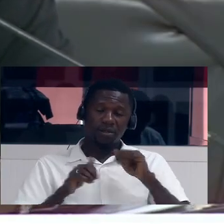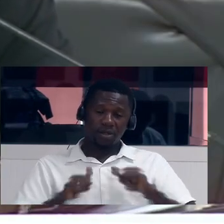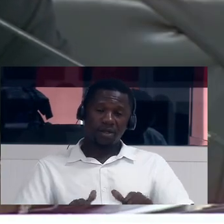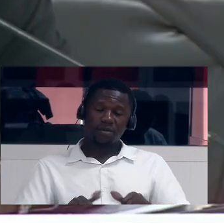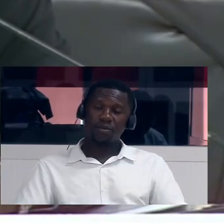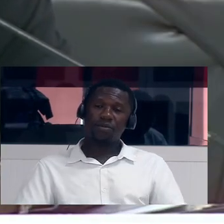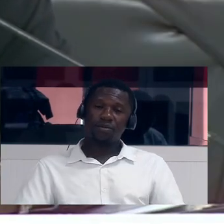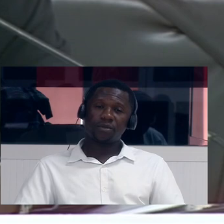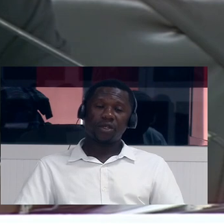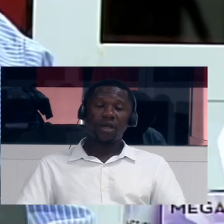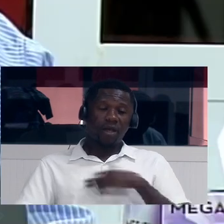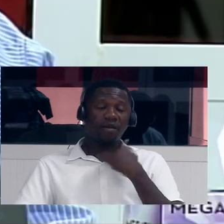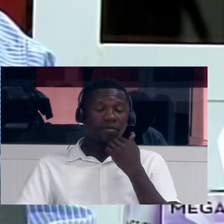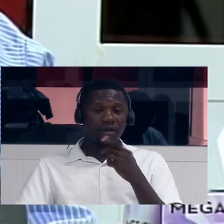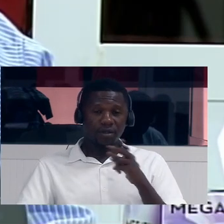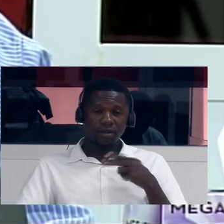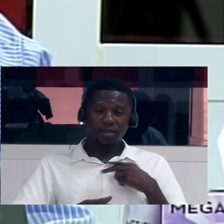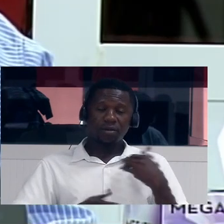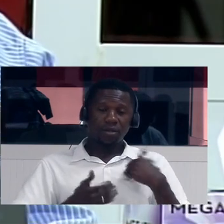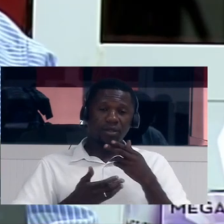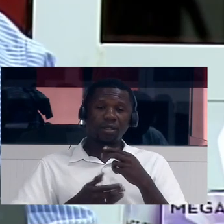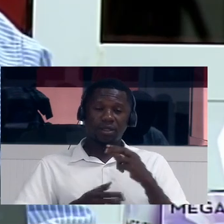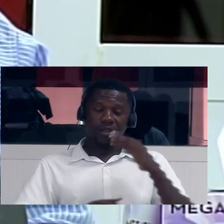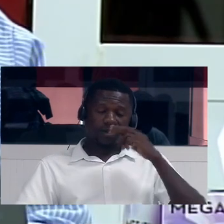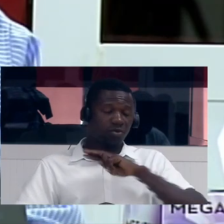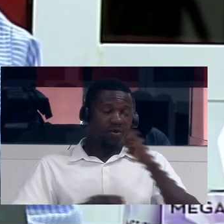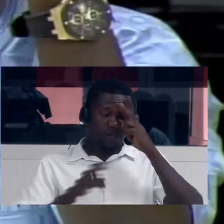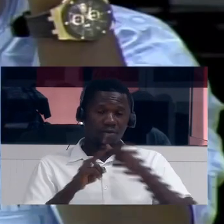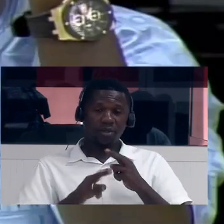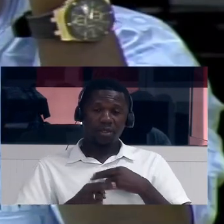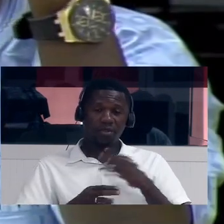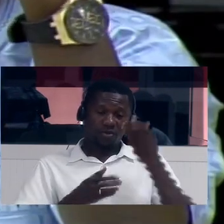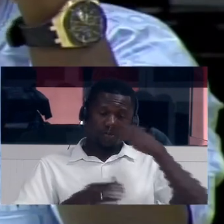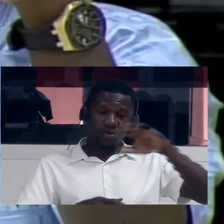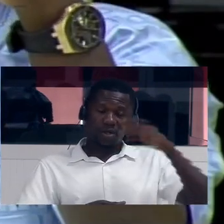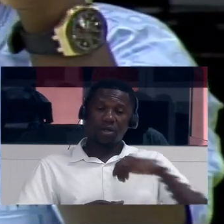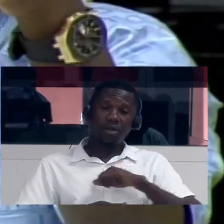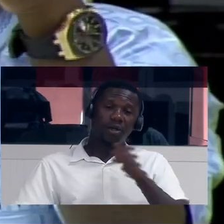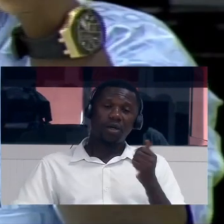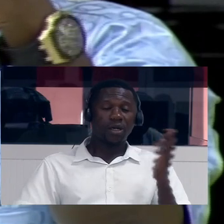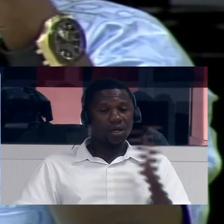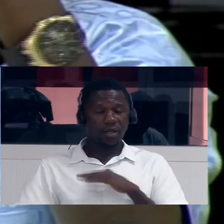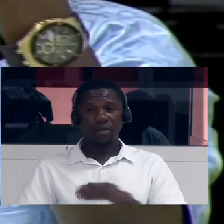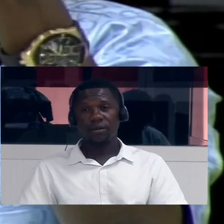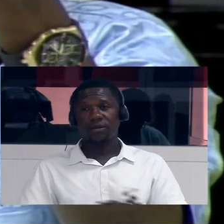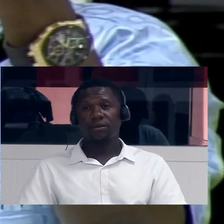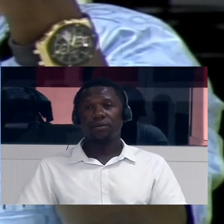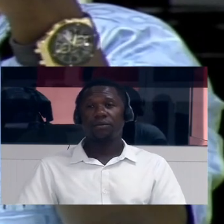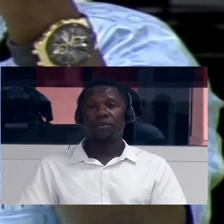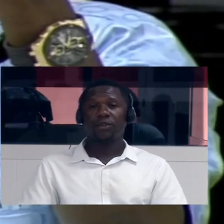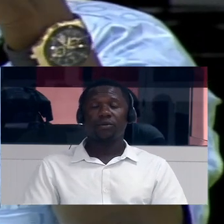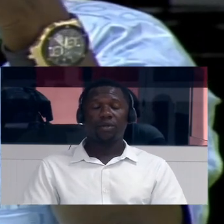people have come here and disrespect to this commission and lie. Well, the commission would have to make its